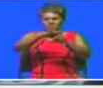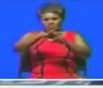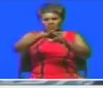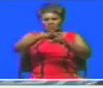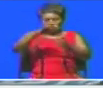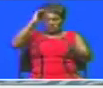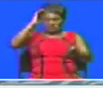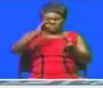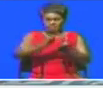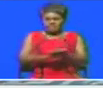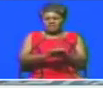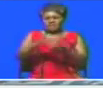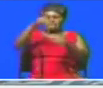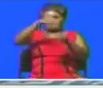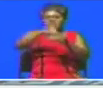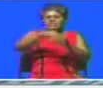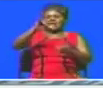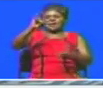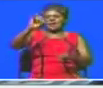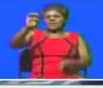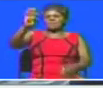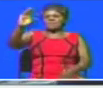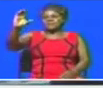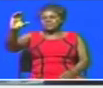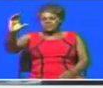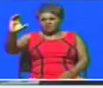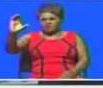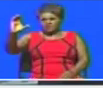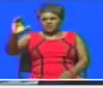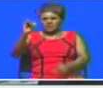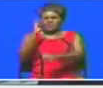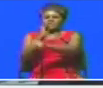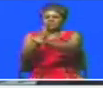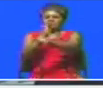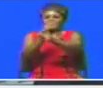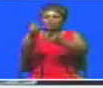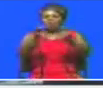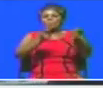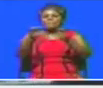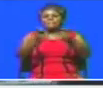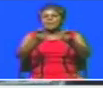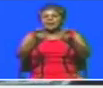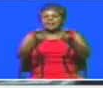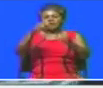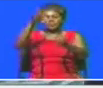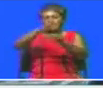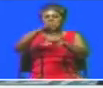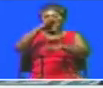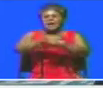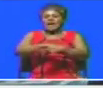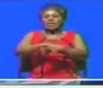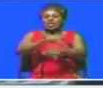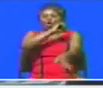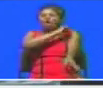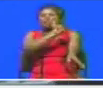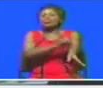We believe in the independence of IEBC as an institution to manage the elections, deriving its mandate from